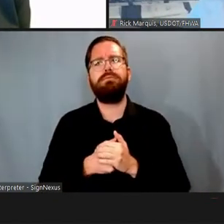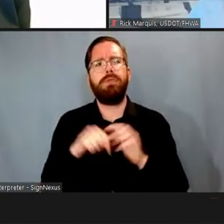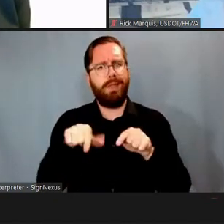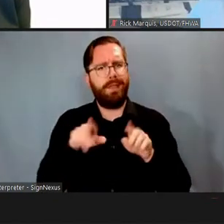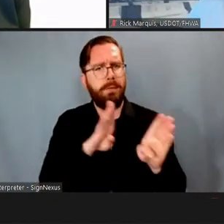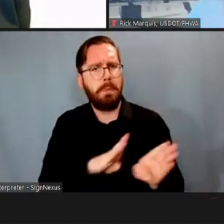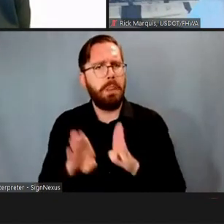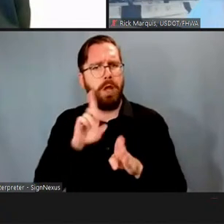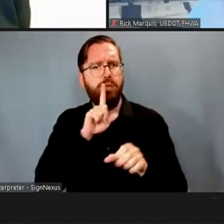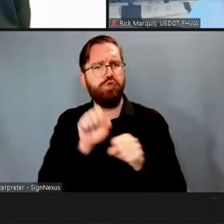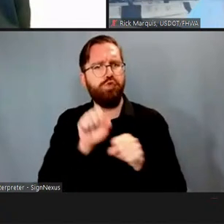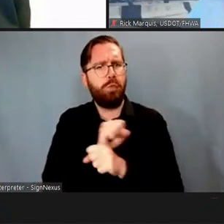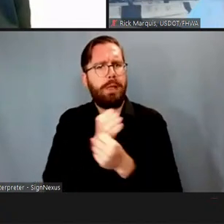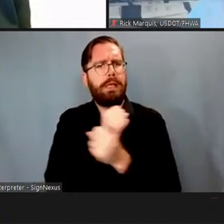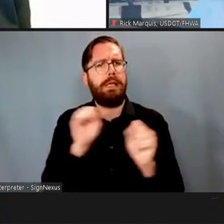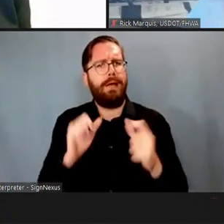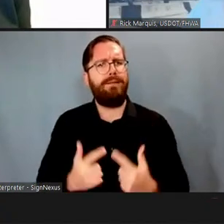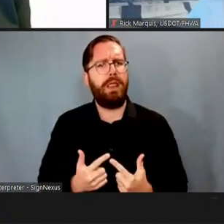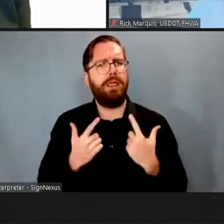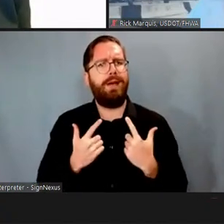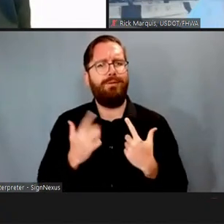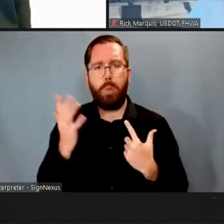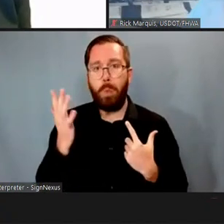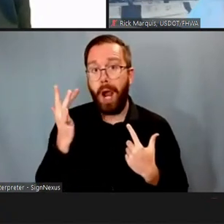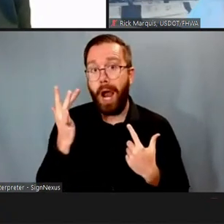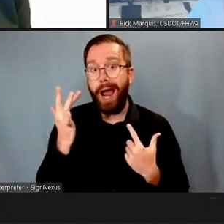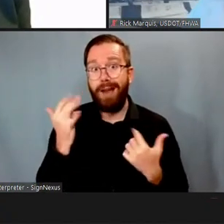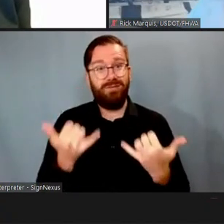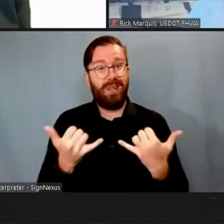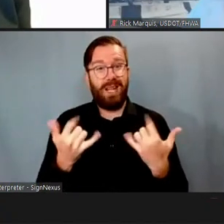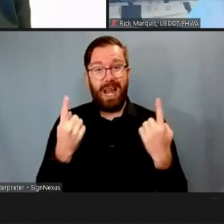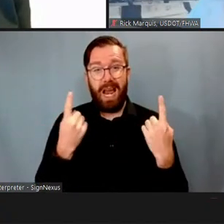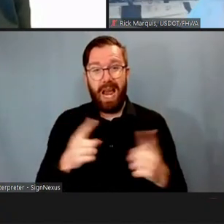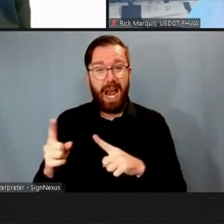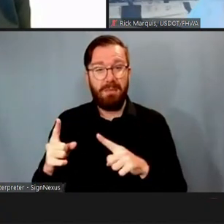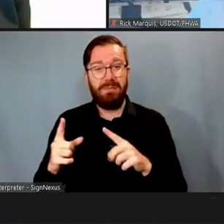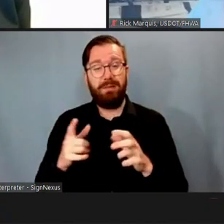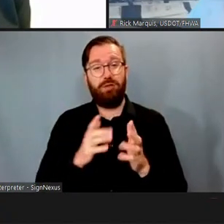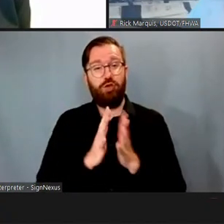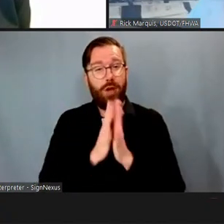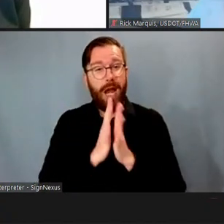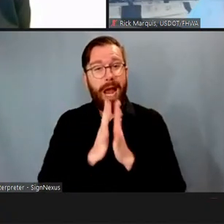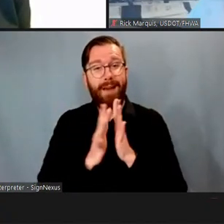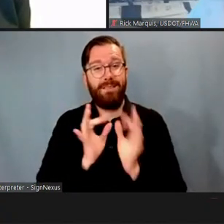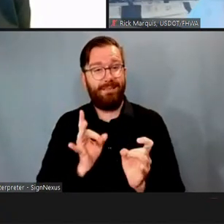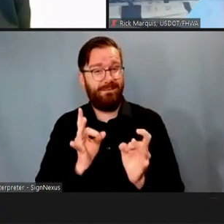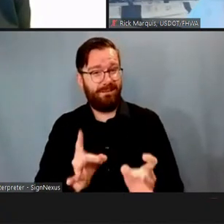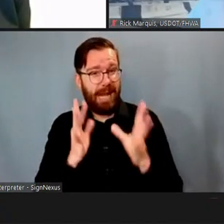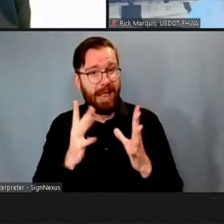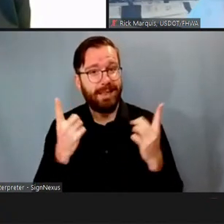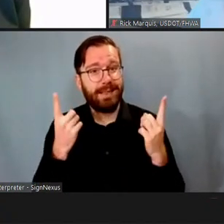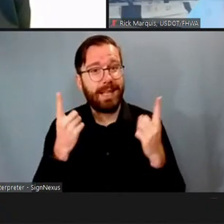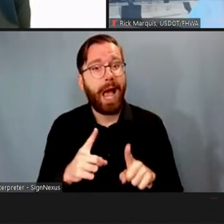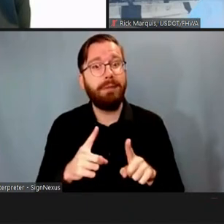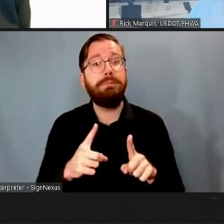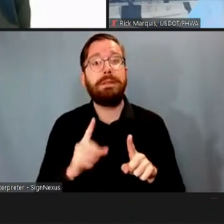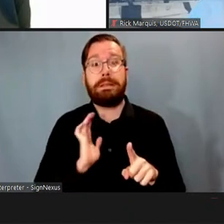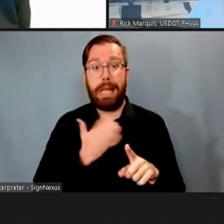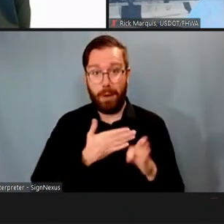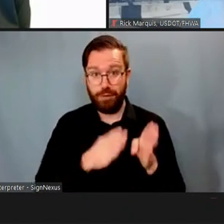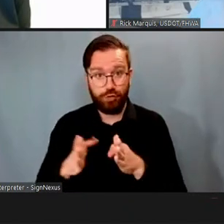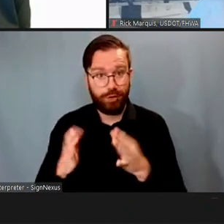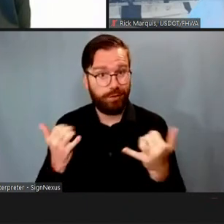lives by decreasing the levels of traffic violence currently in on our streets um streets that are